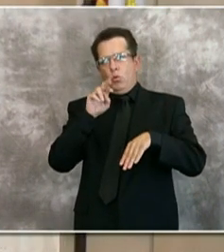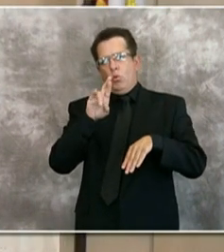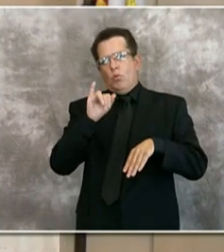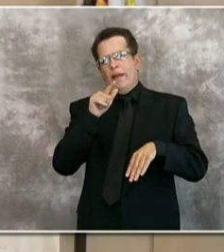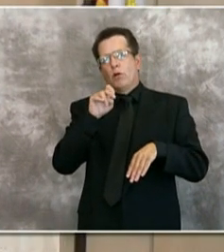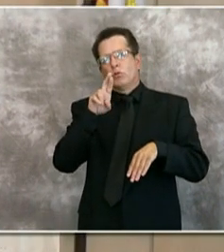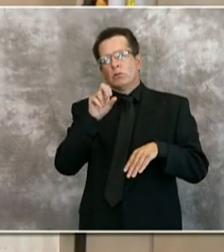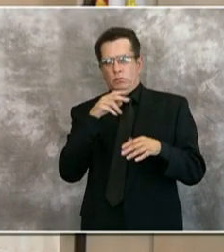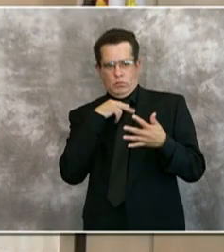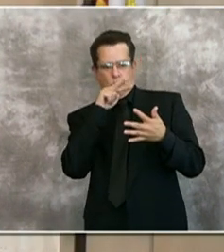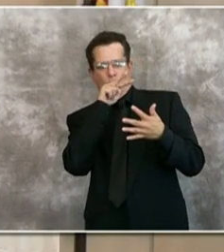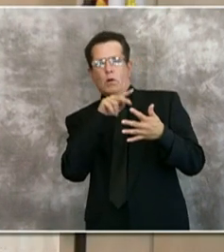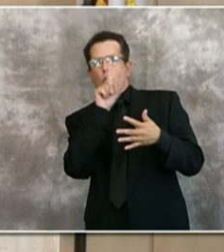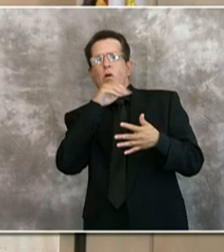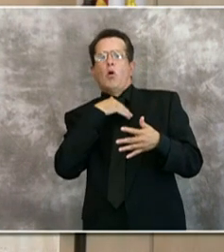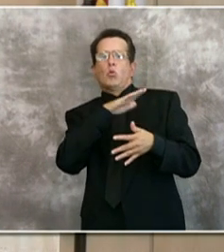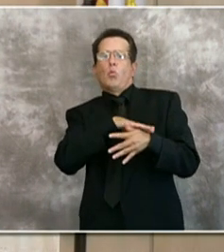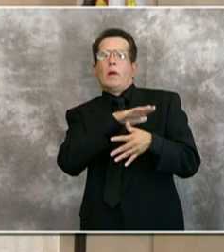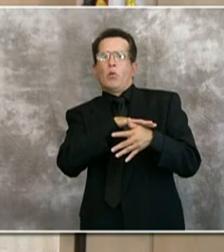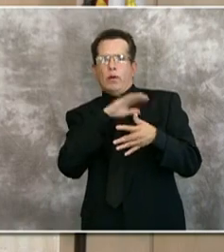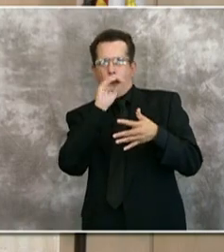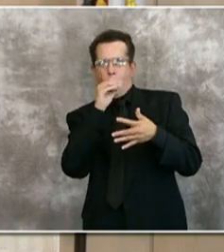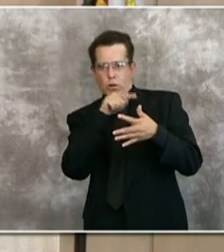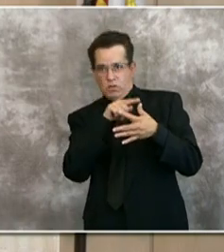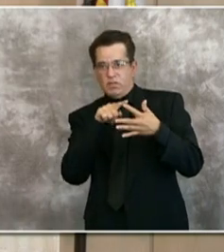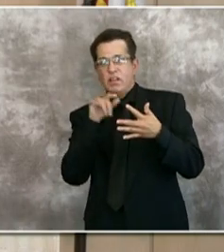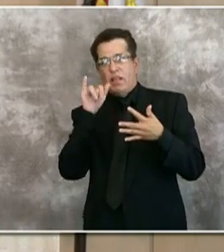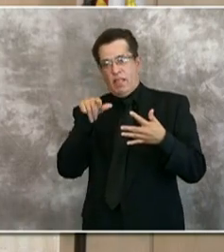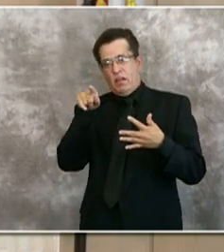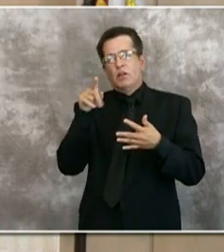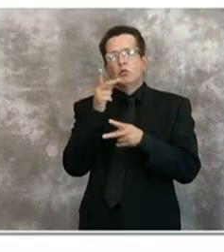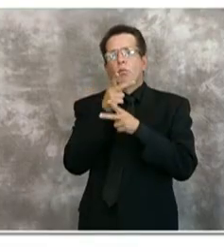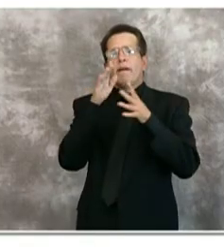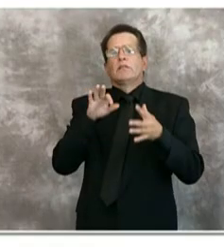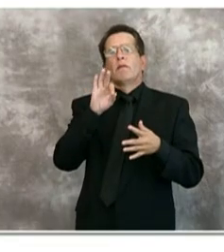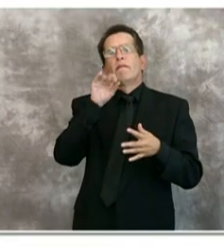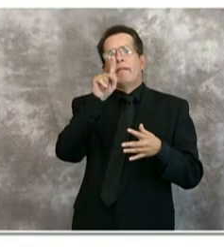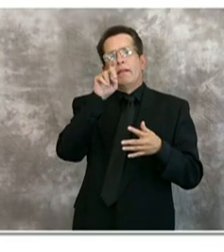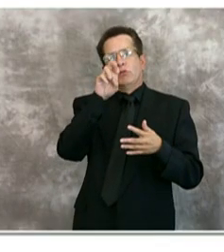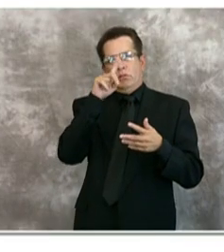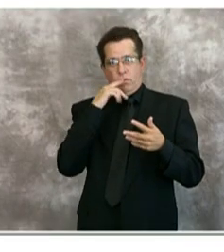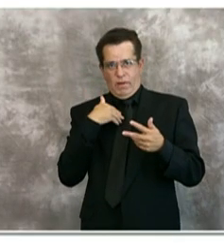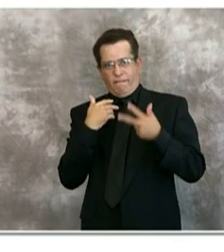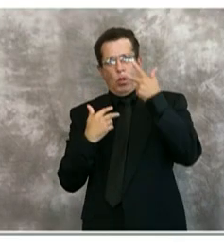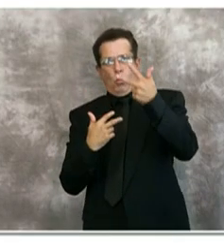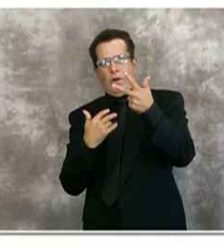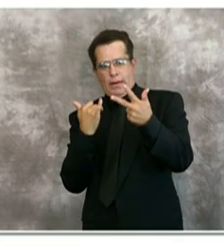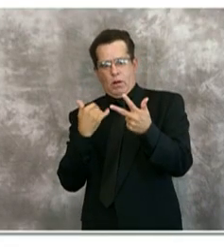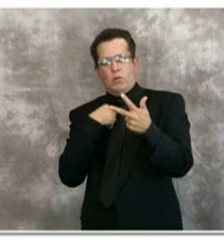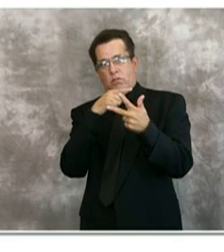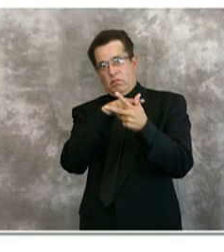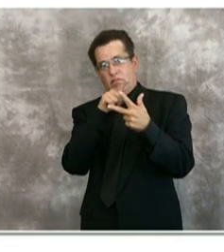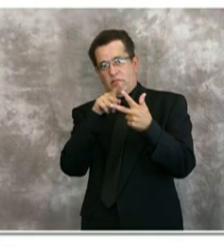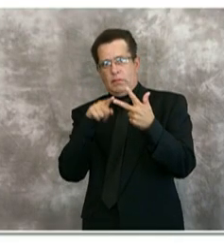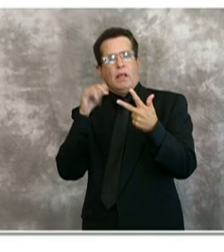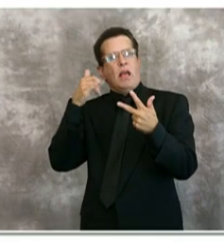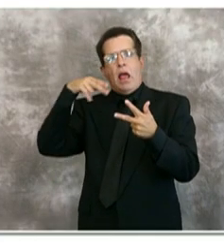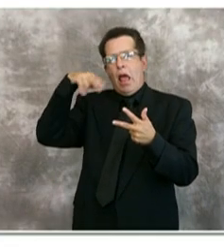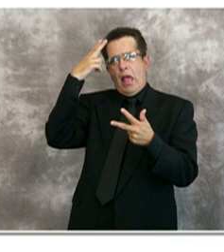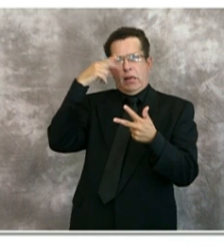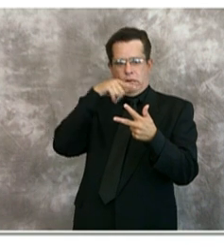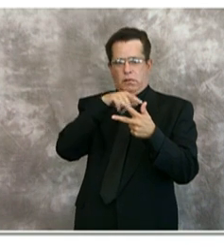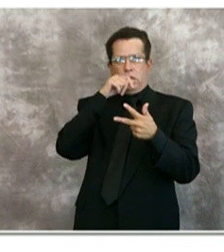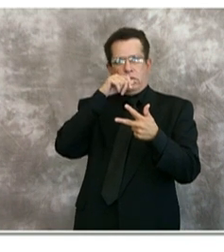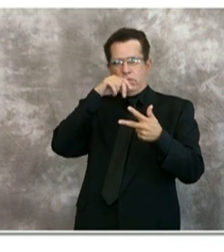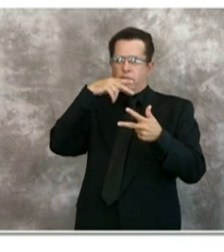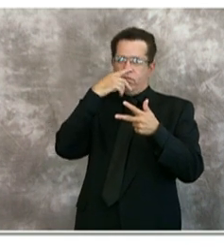The next slide shows the triggers, as Supervisor Fletcher referred to earlier. There are 3 triggers here that have been abnormal,